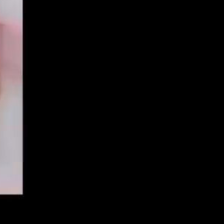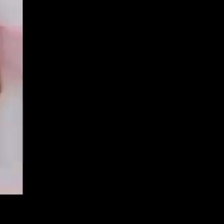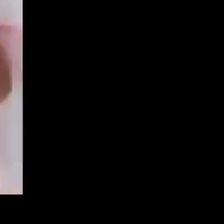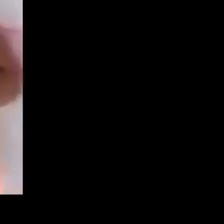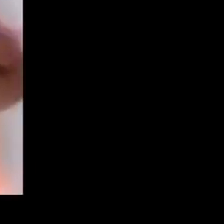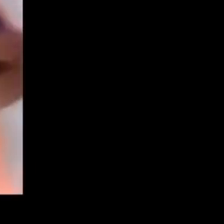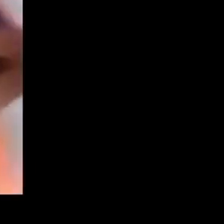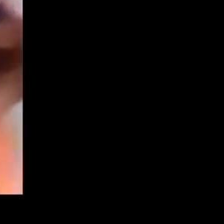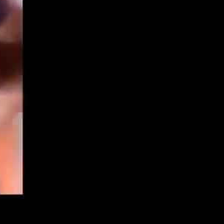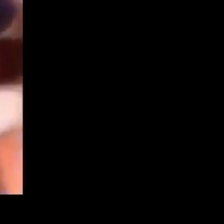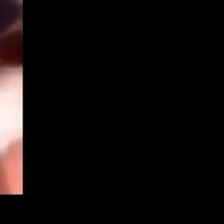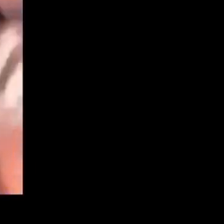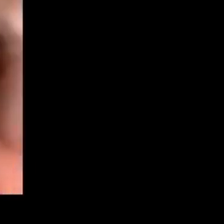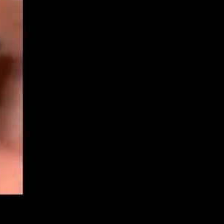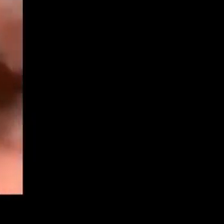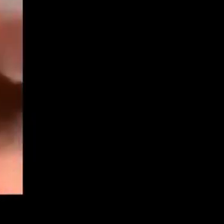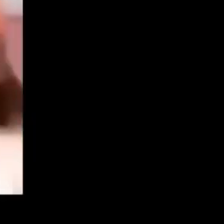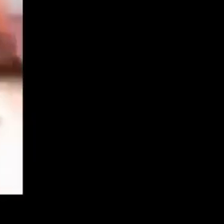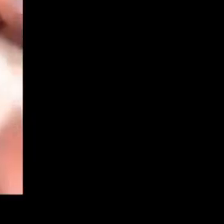Yes.